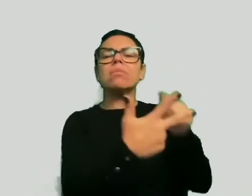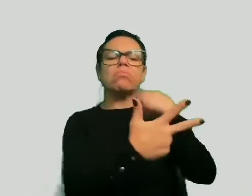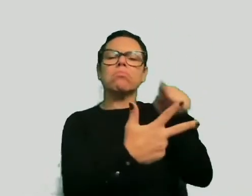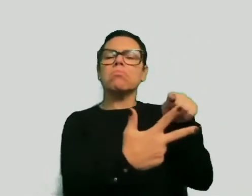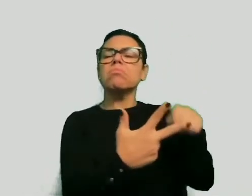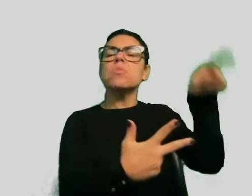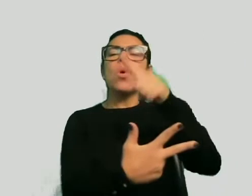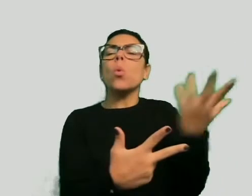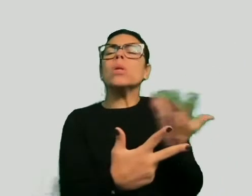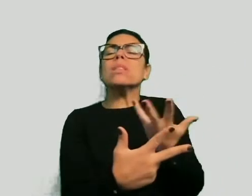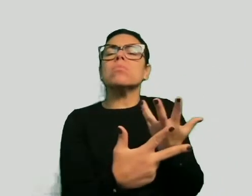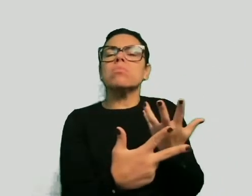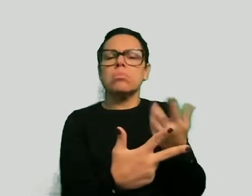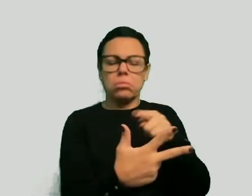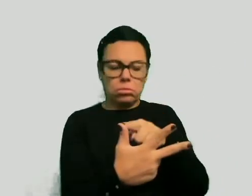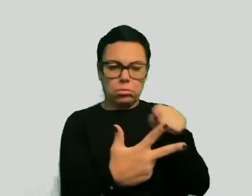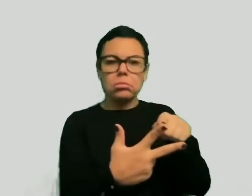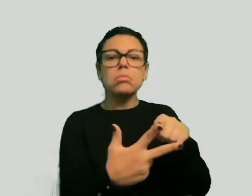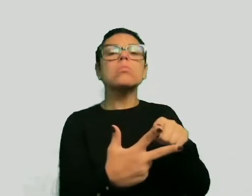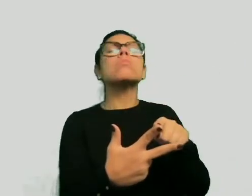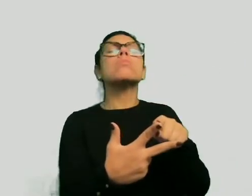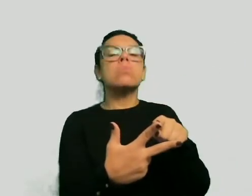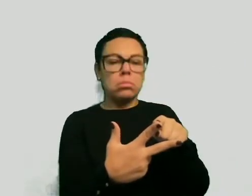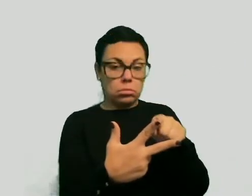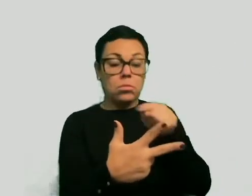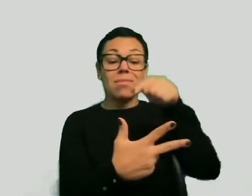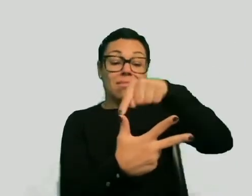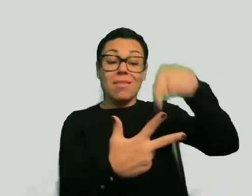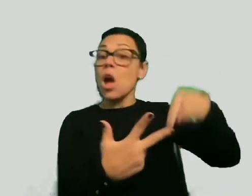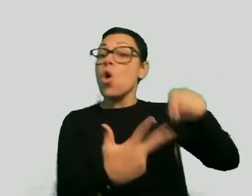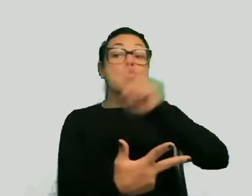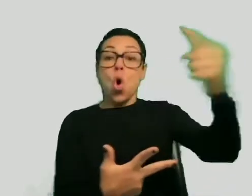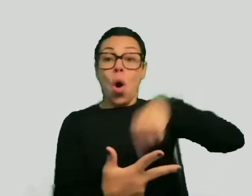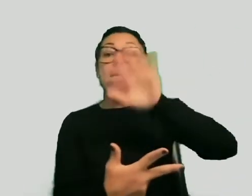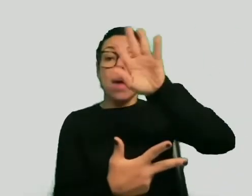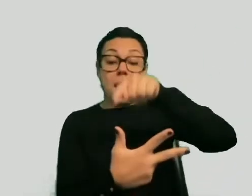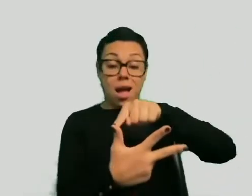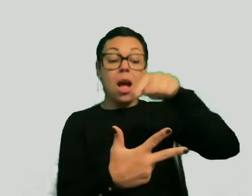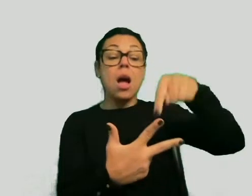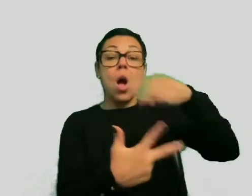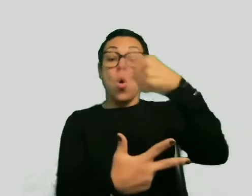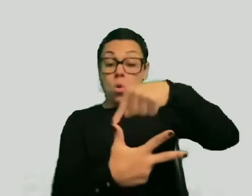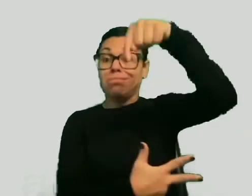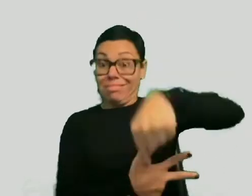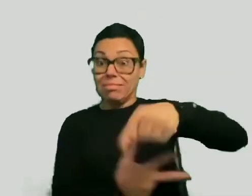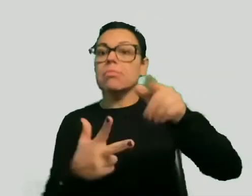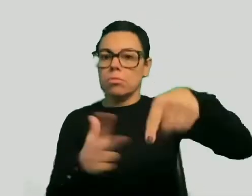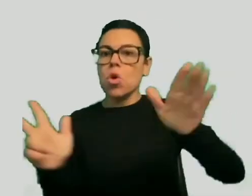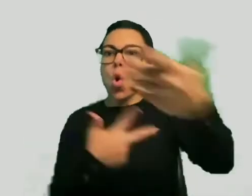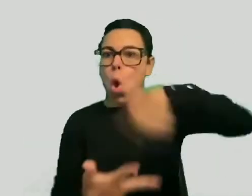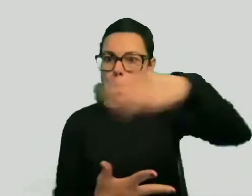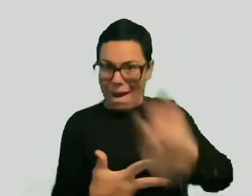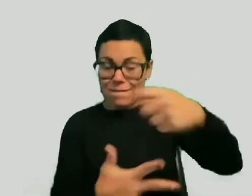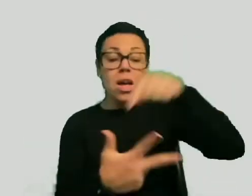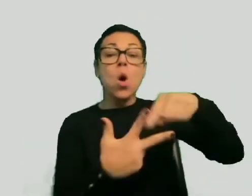joining online. Then we want to hear your suggestions. We're going to all collect them. I'm going to explain to you how that works. Works also with the thing on your phone.